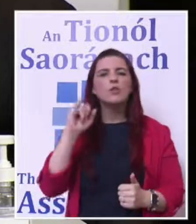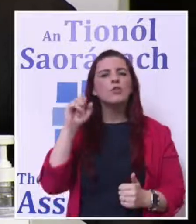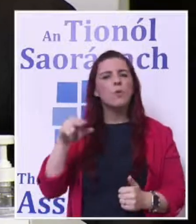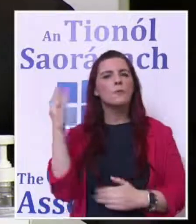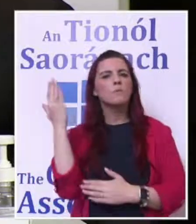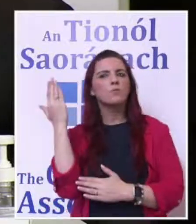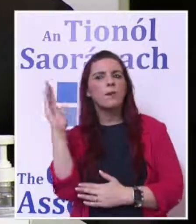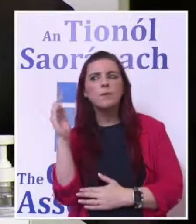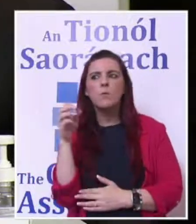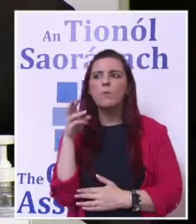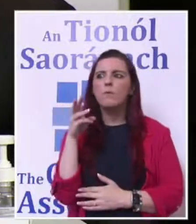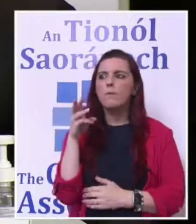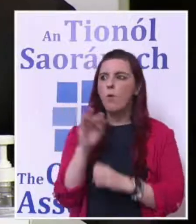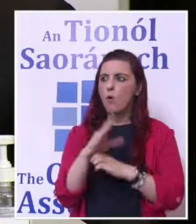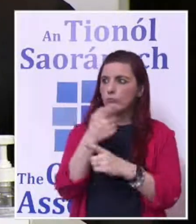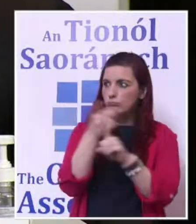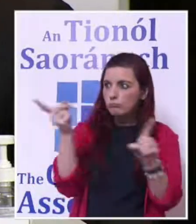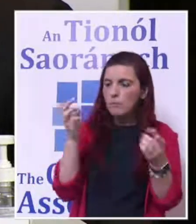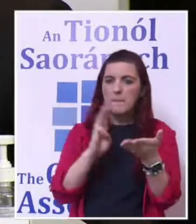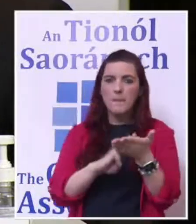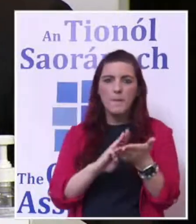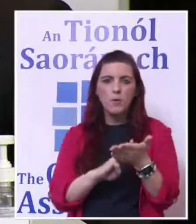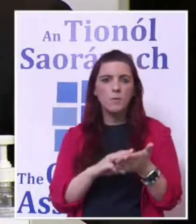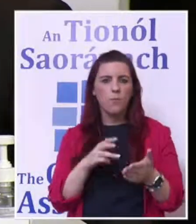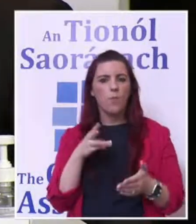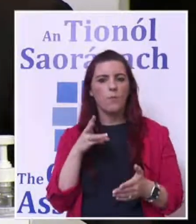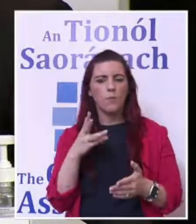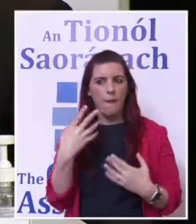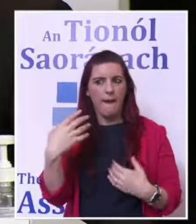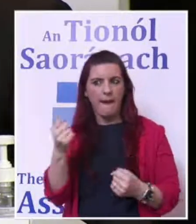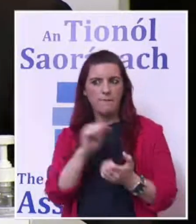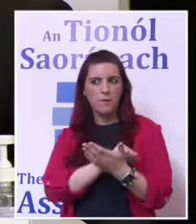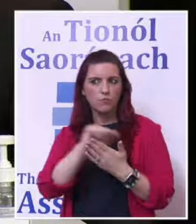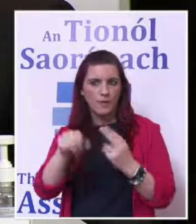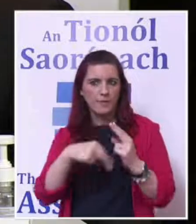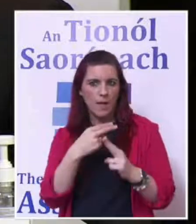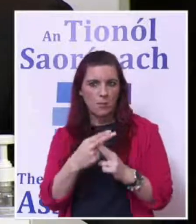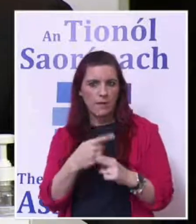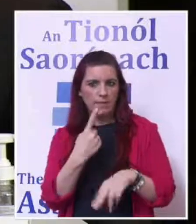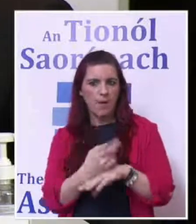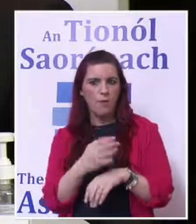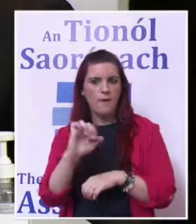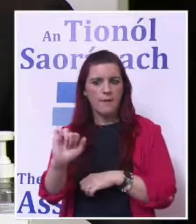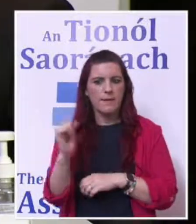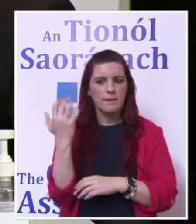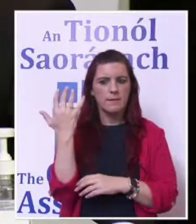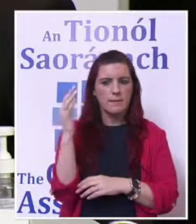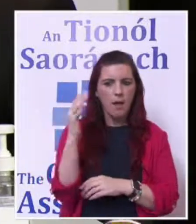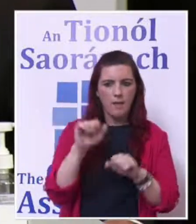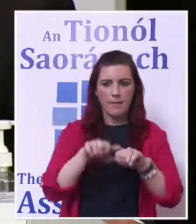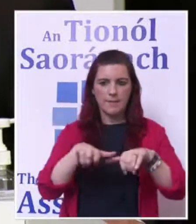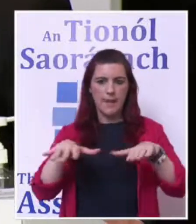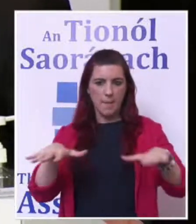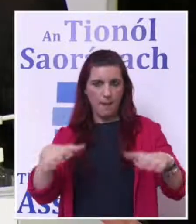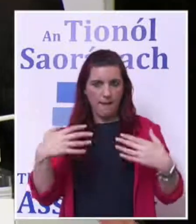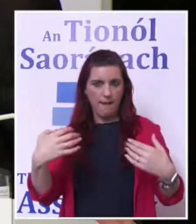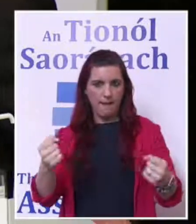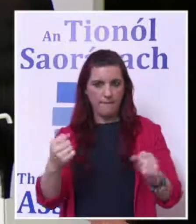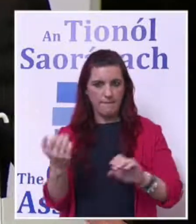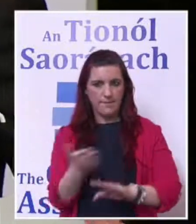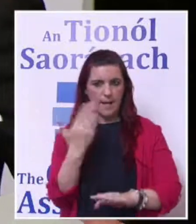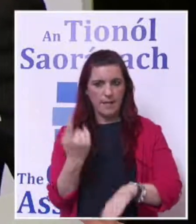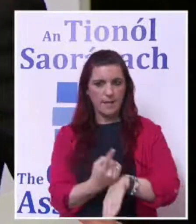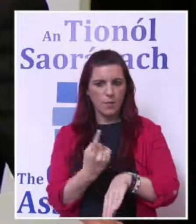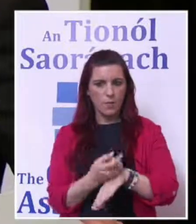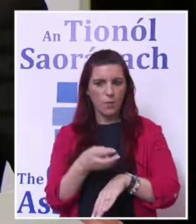presentation for the Assembly members, you have a printout of Sean's presentation on your tables. So